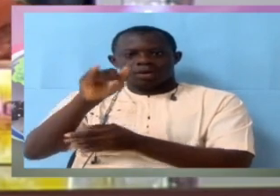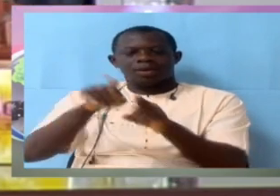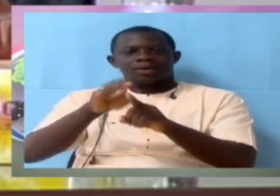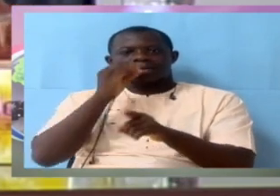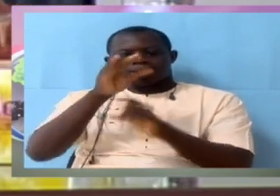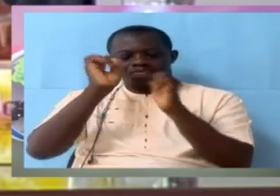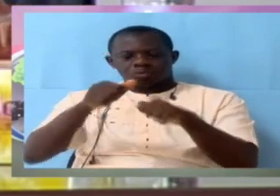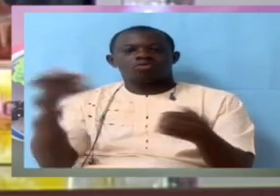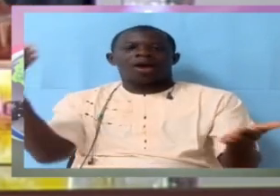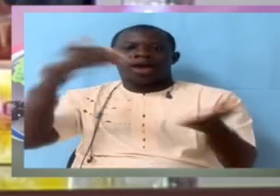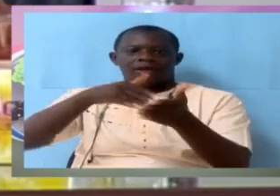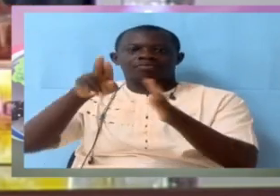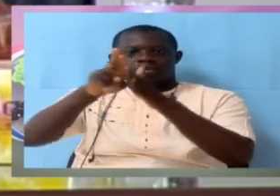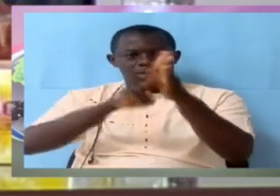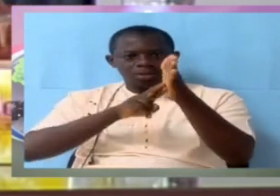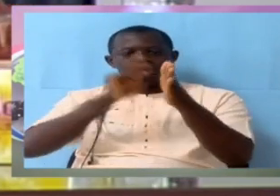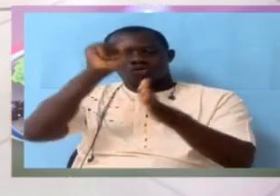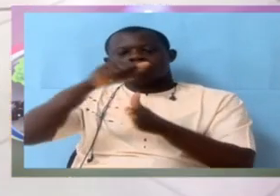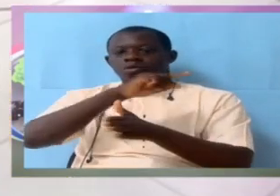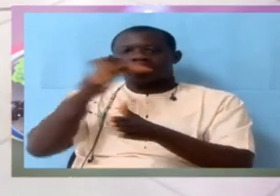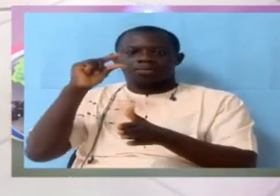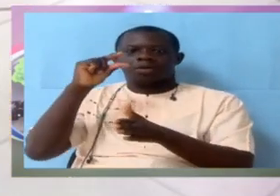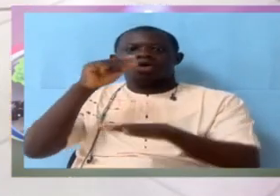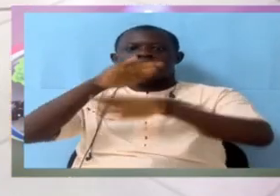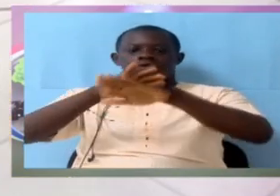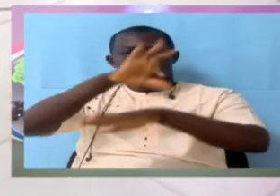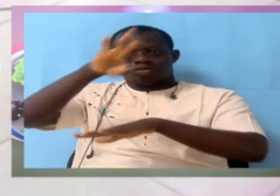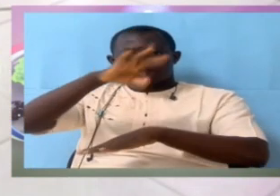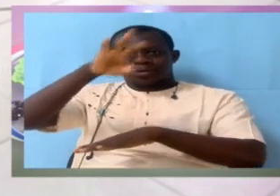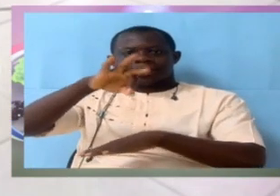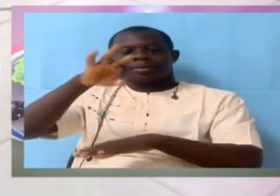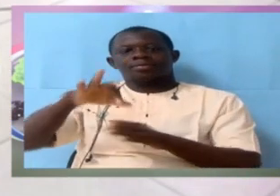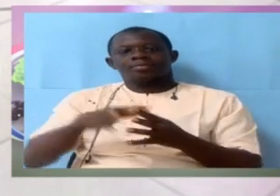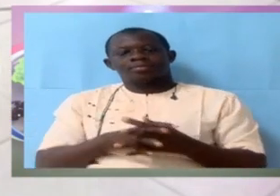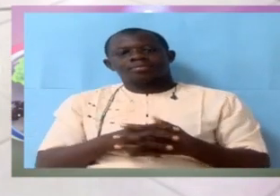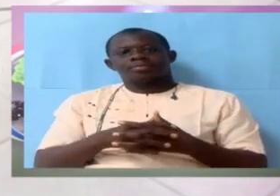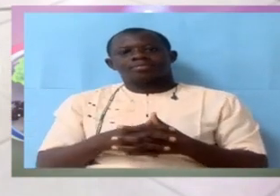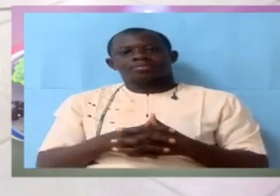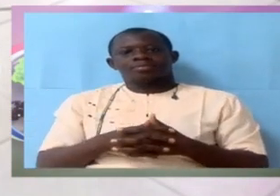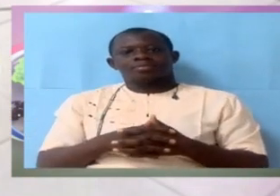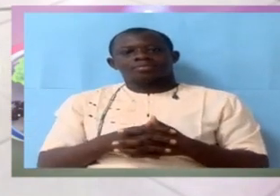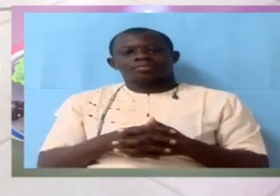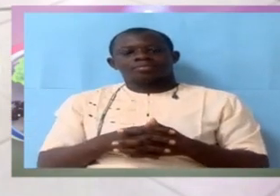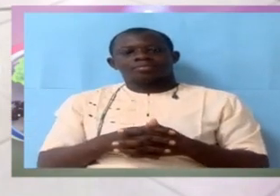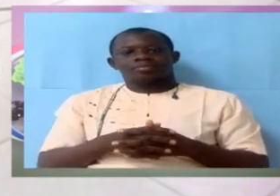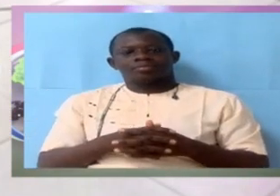silang ayo kumanda ko ego sila isina nying aramsal nala be taro kelale yetenden kaboje.